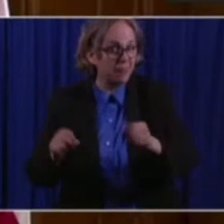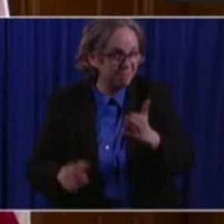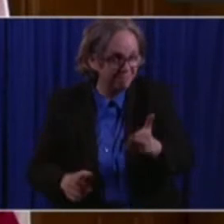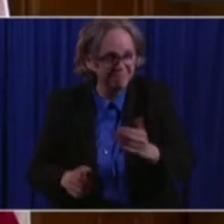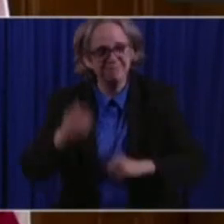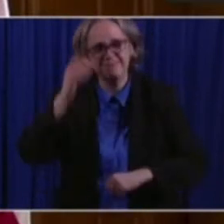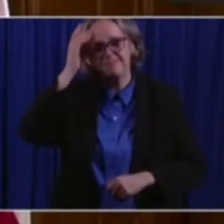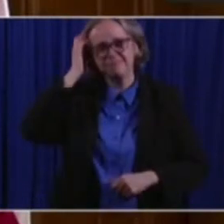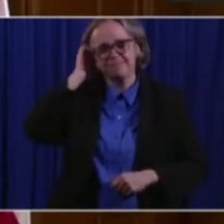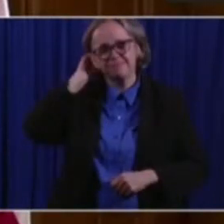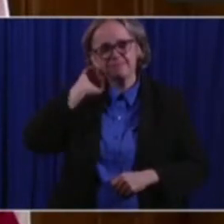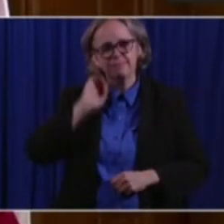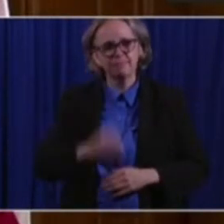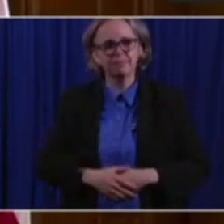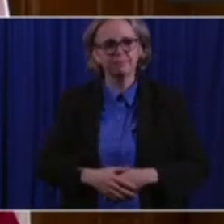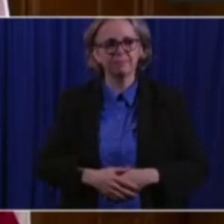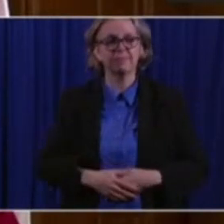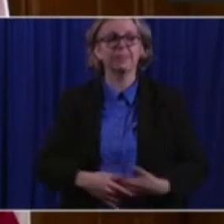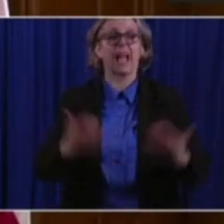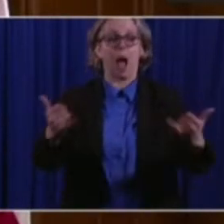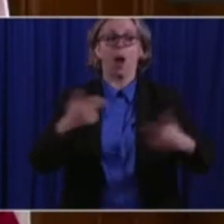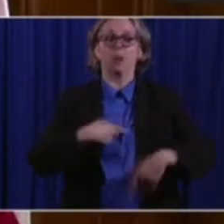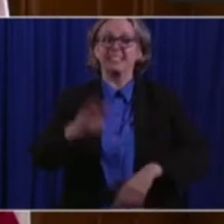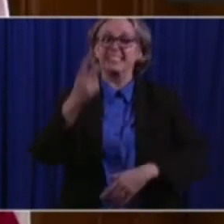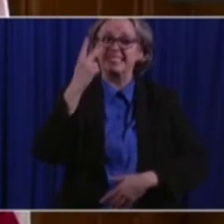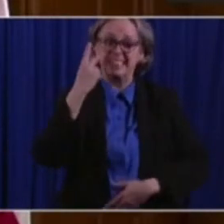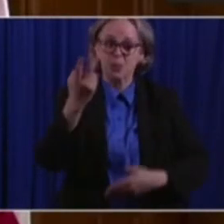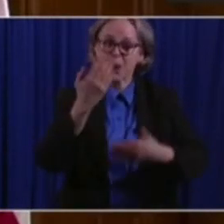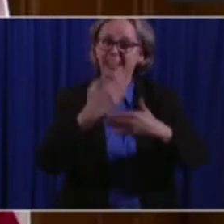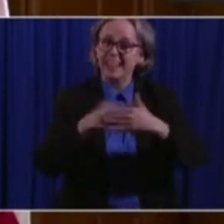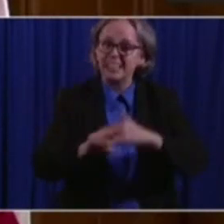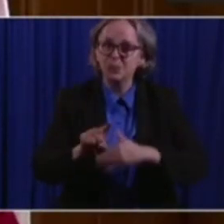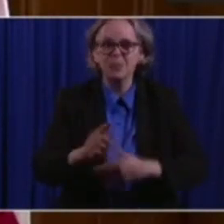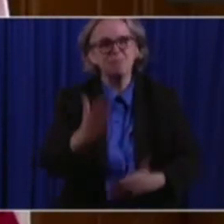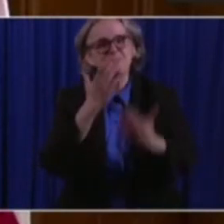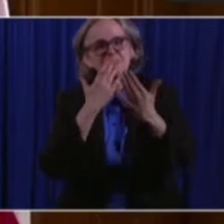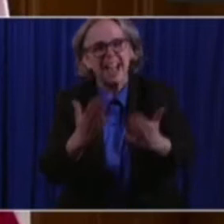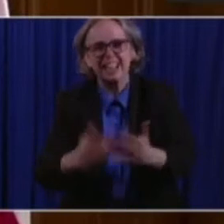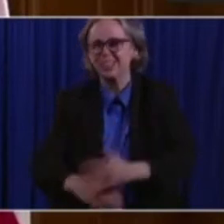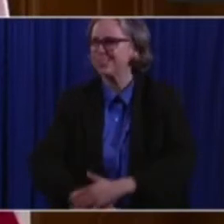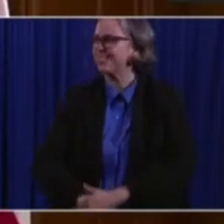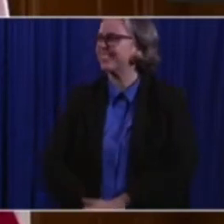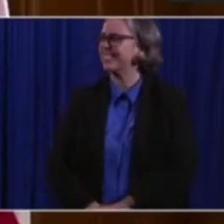look forward to seeing everybody next week. Thank you very much.